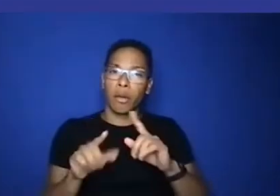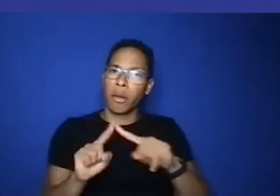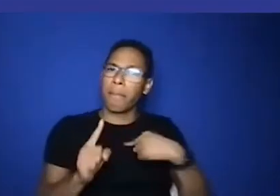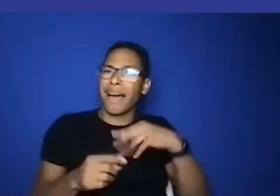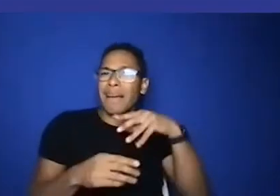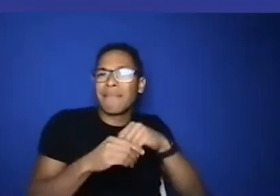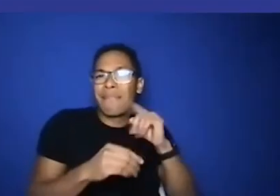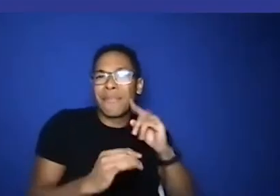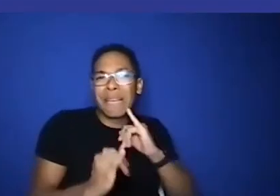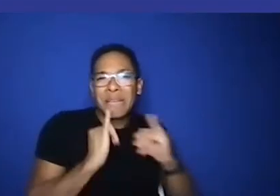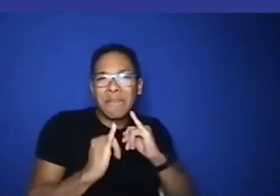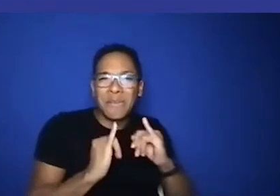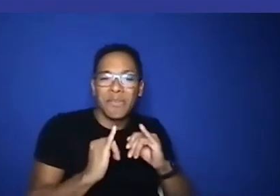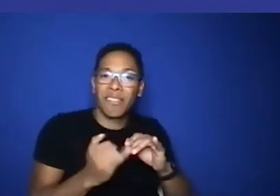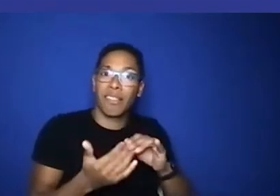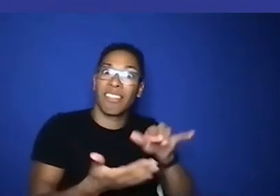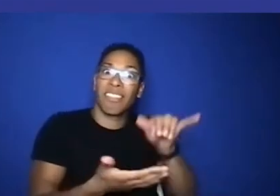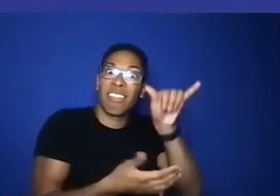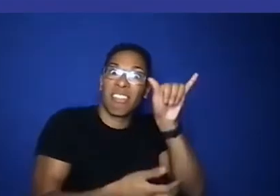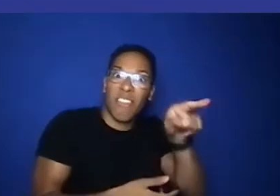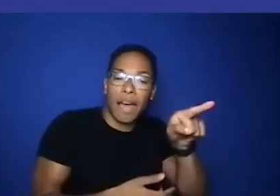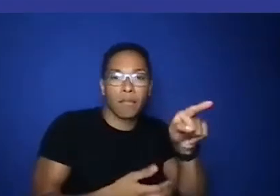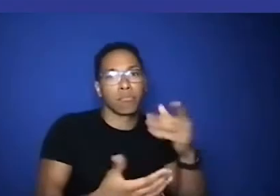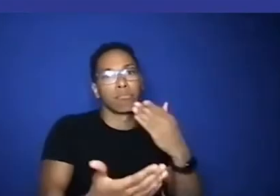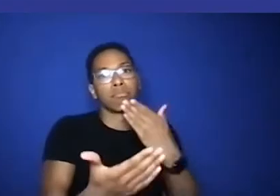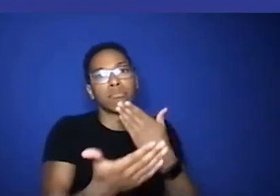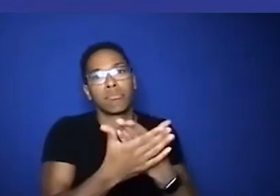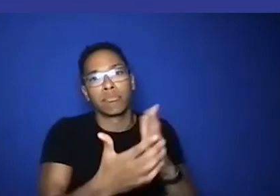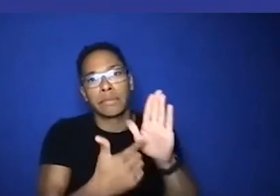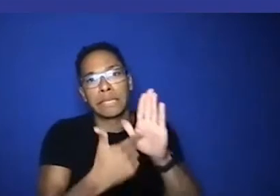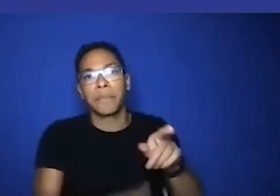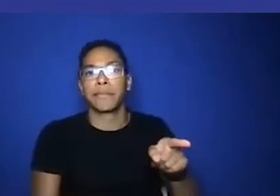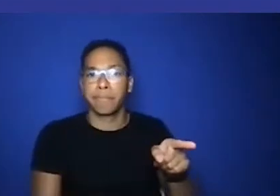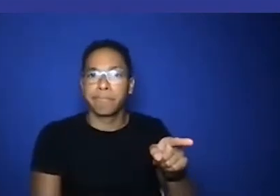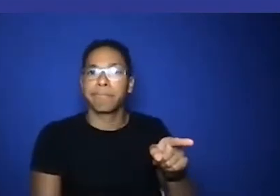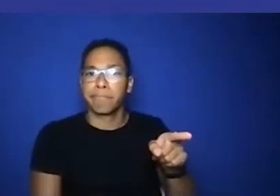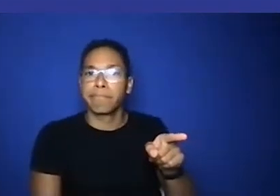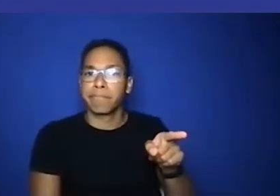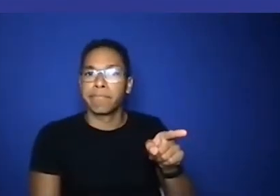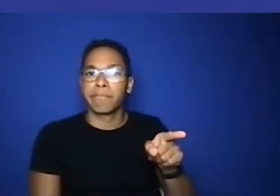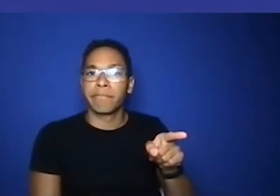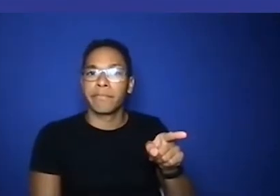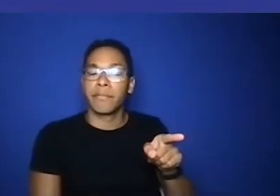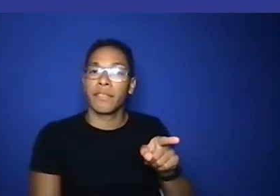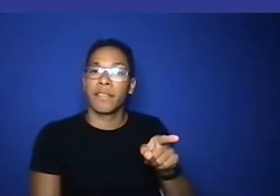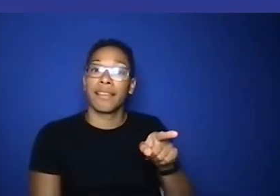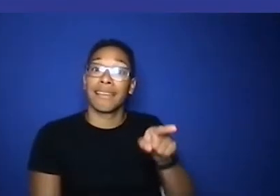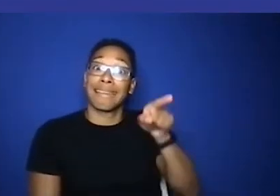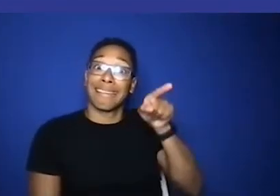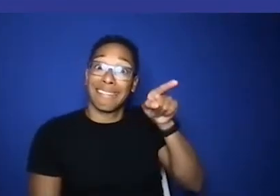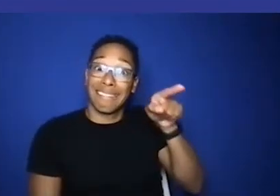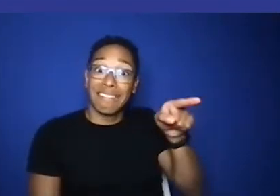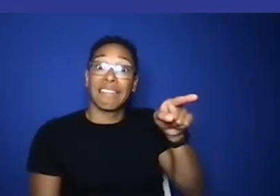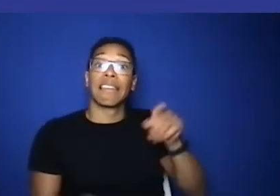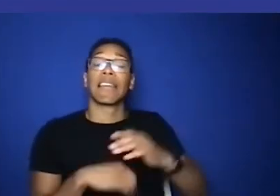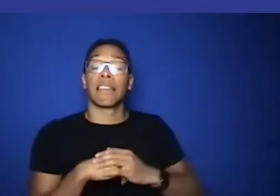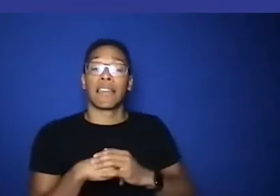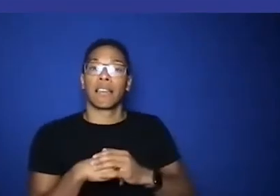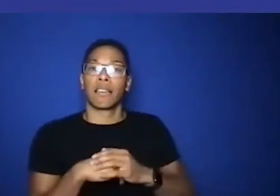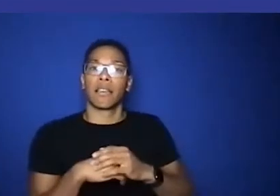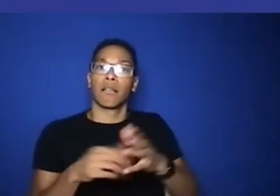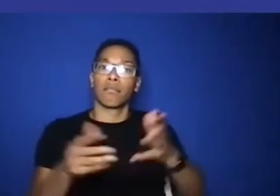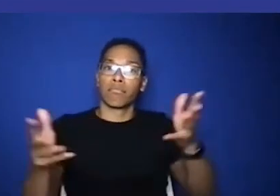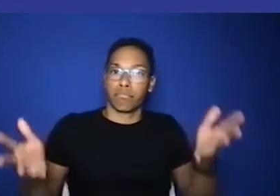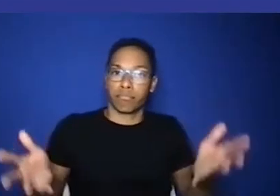of rematriation. And then this anthropologist actually